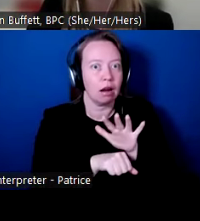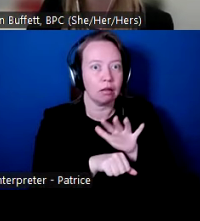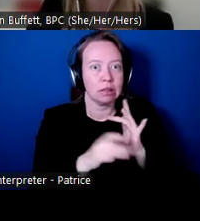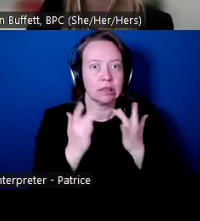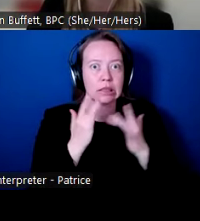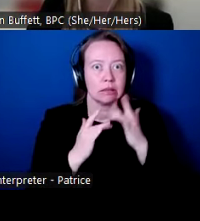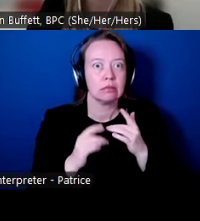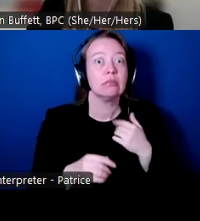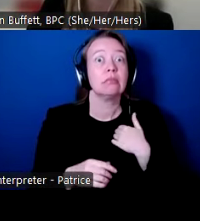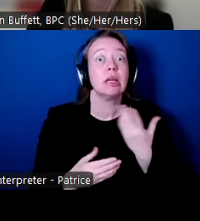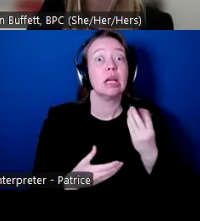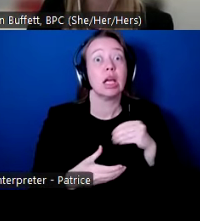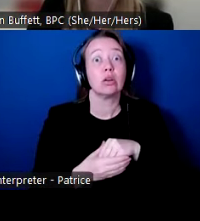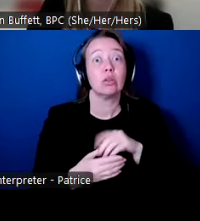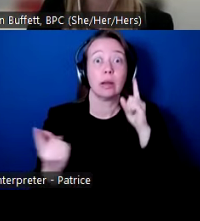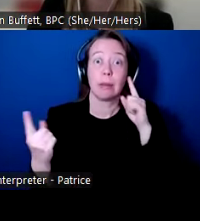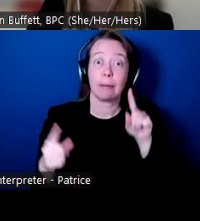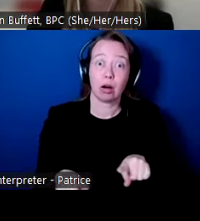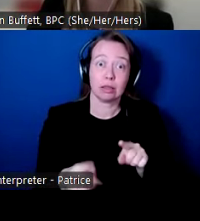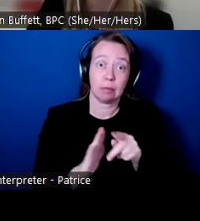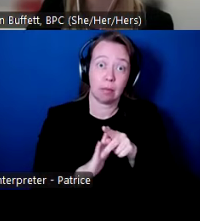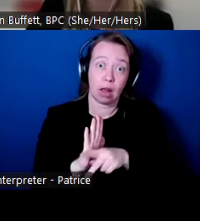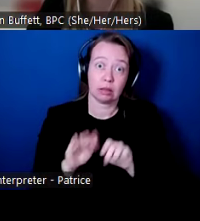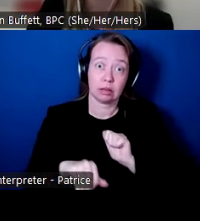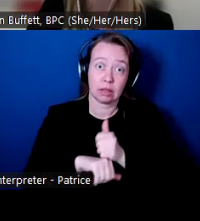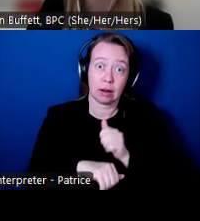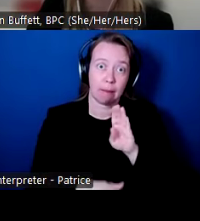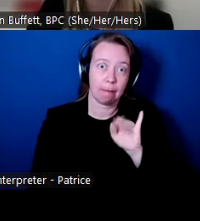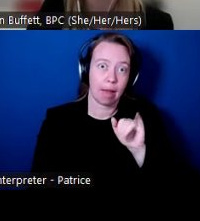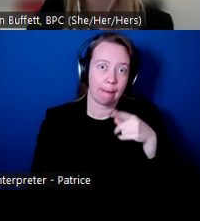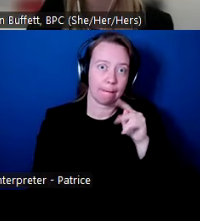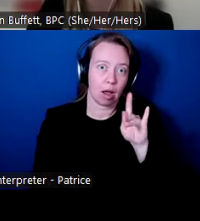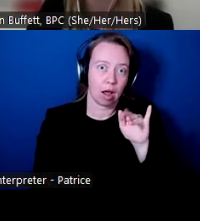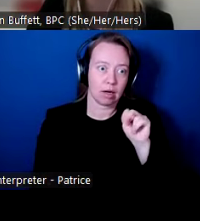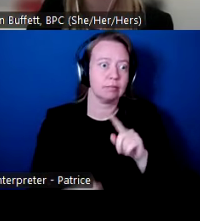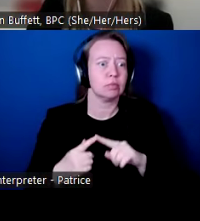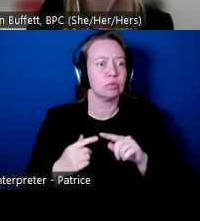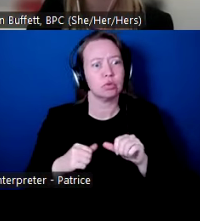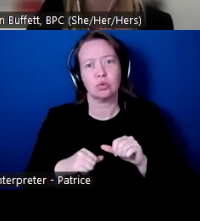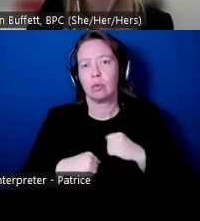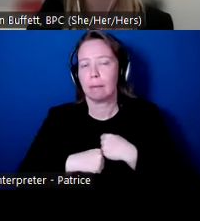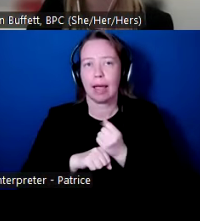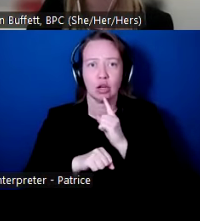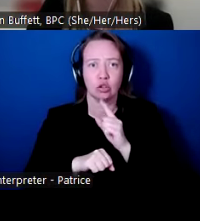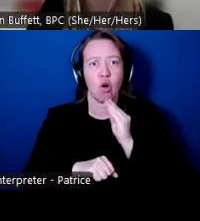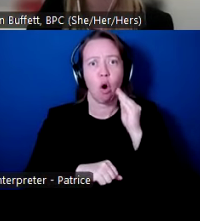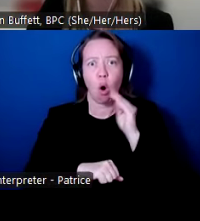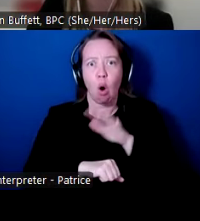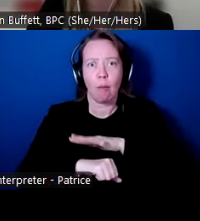policies to enhance training requirements, grow the home-based workforce, and improve data